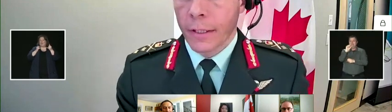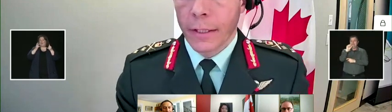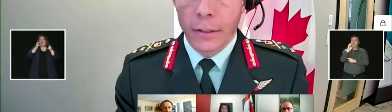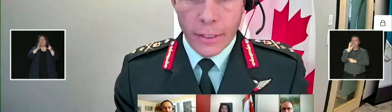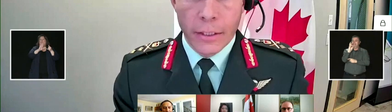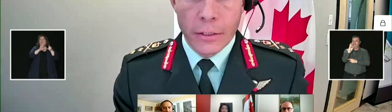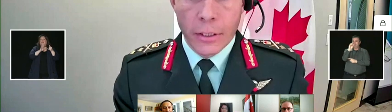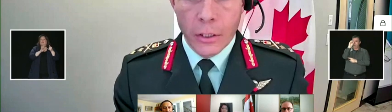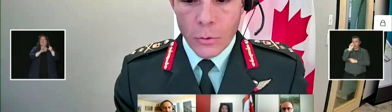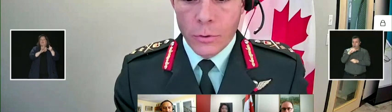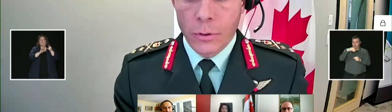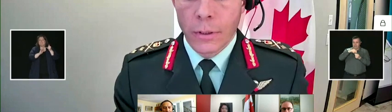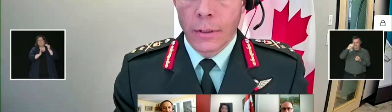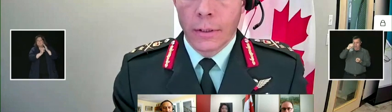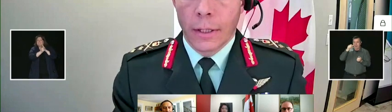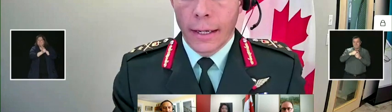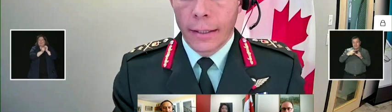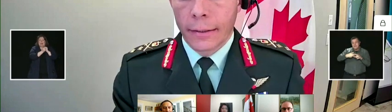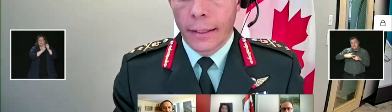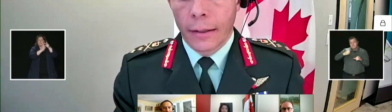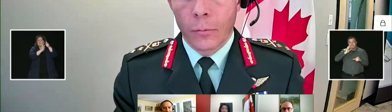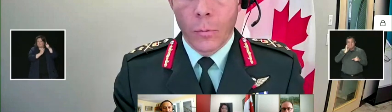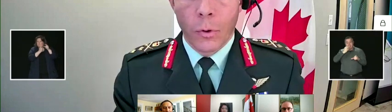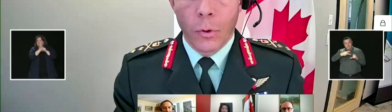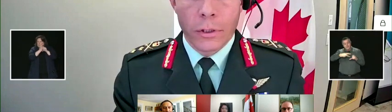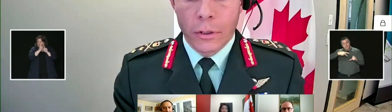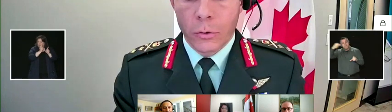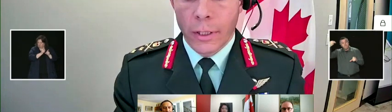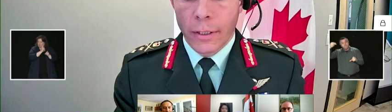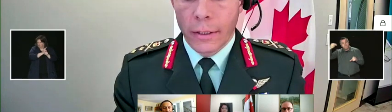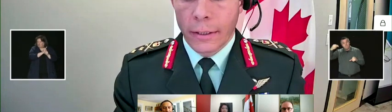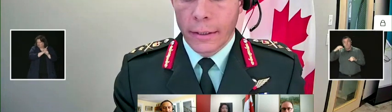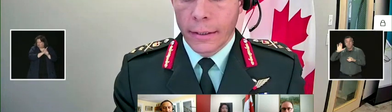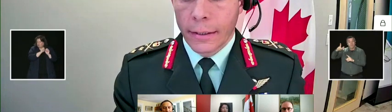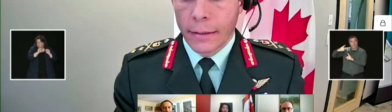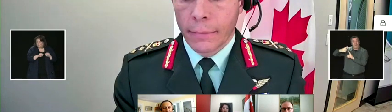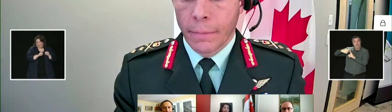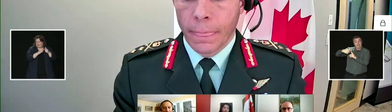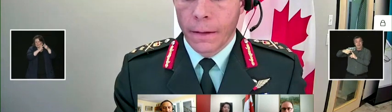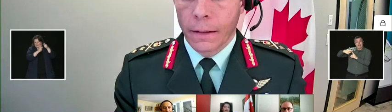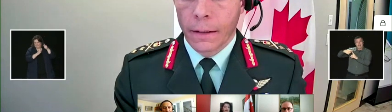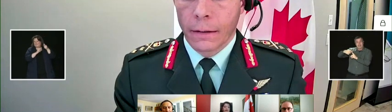have and the techniques that they use. And reports on drawing